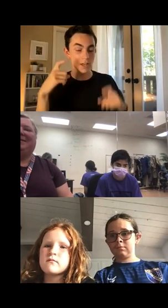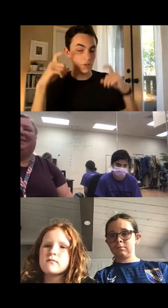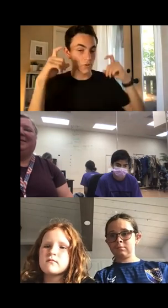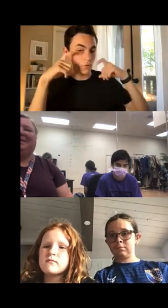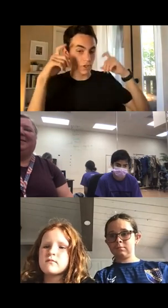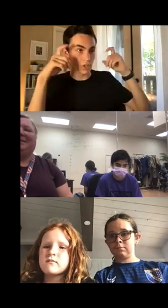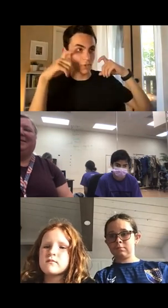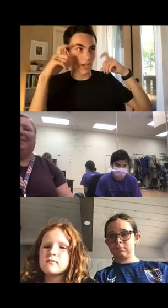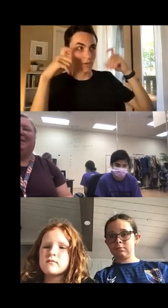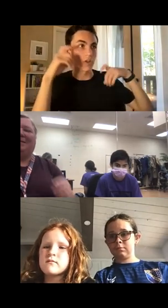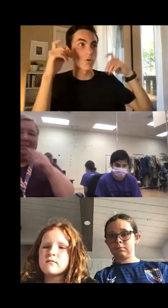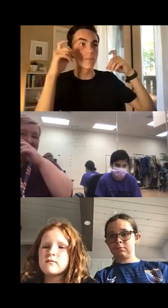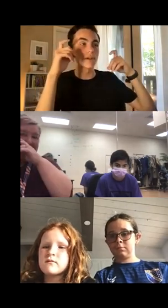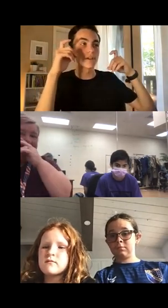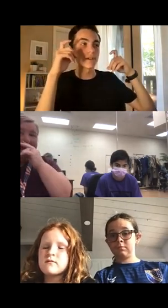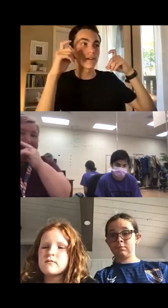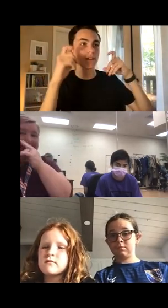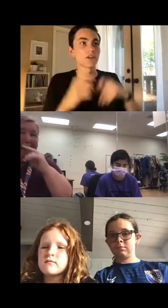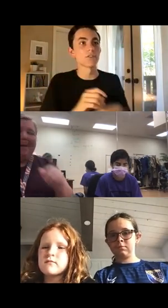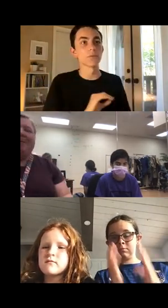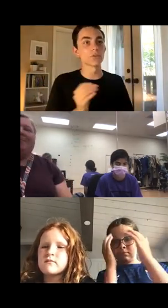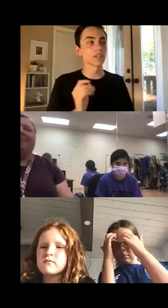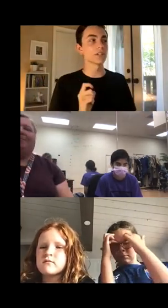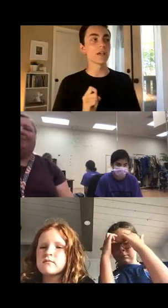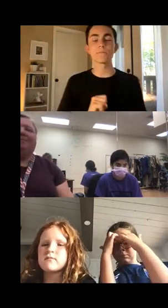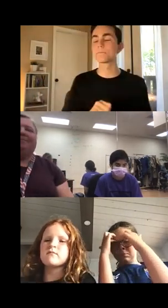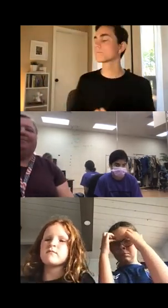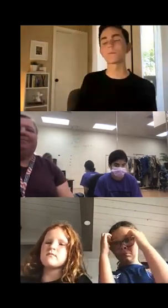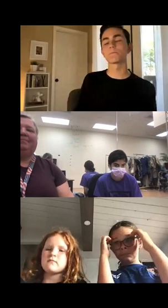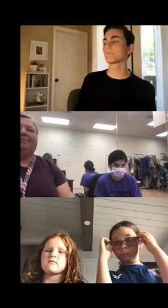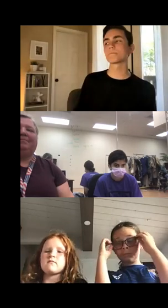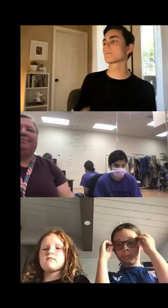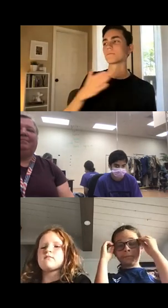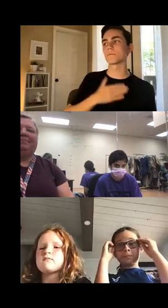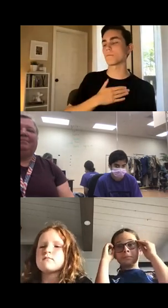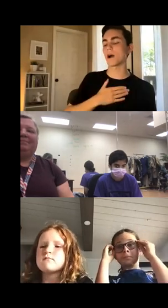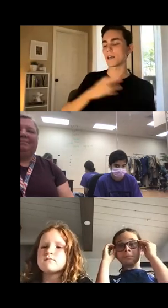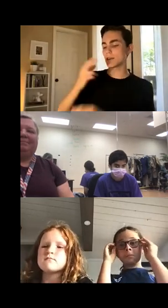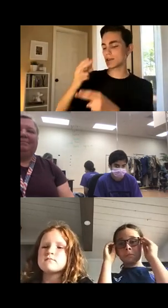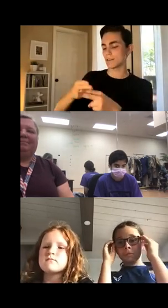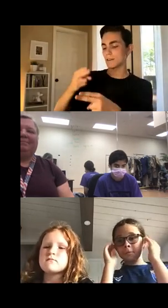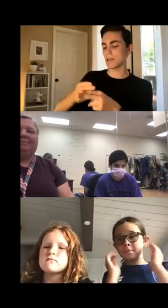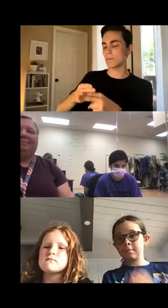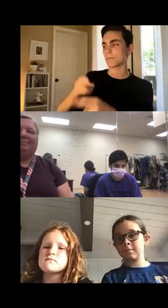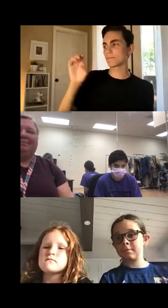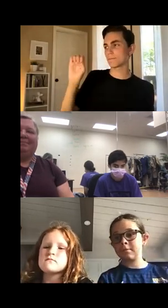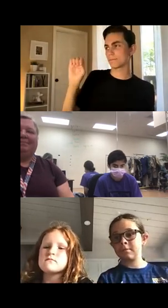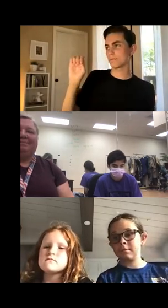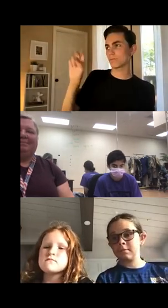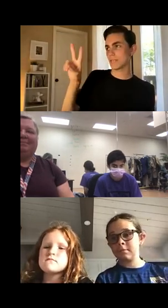asking a yes or no question, so my eyebrows go up. Confirm or correct the name, my